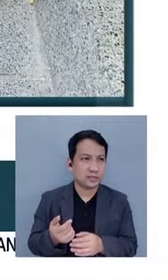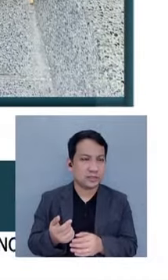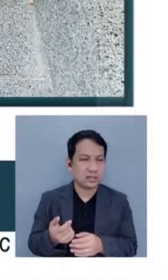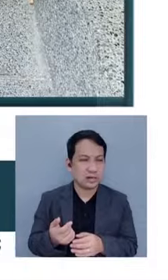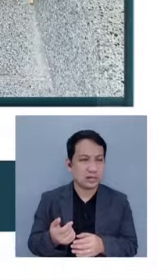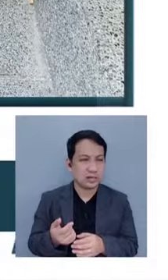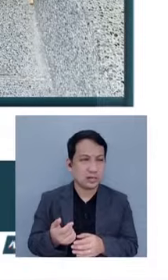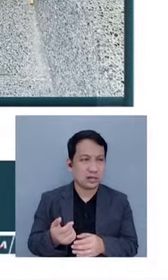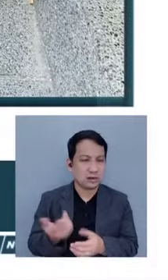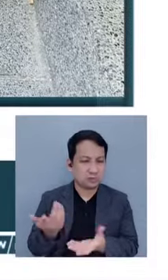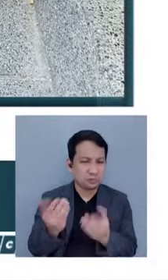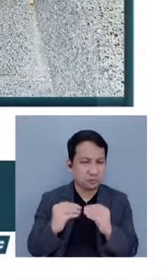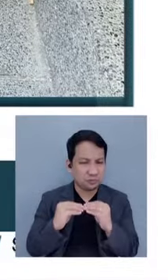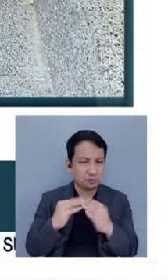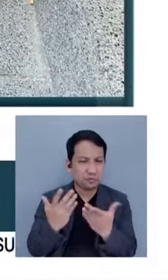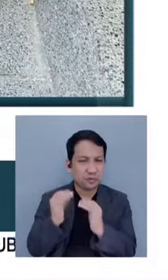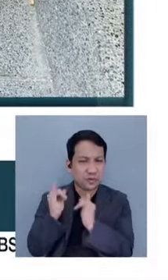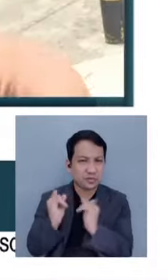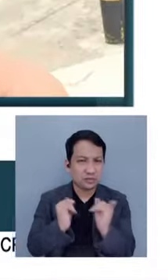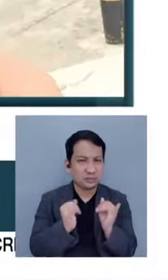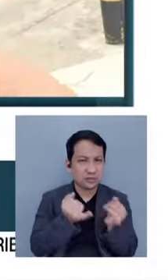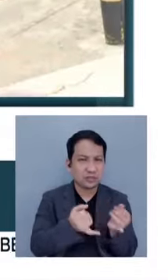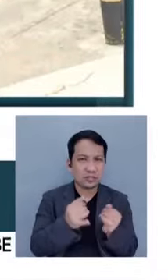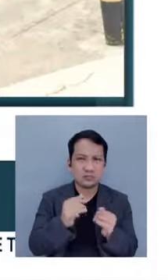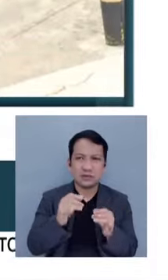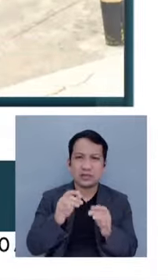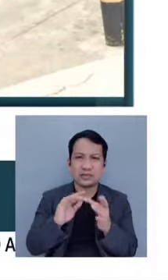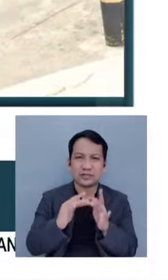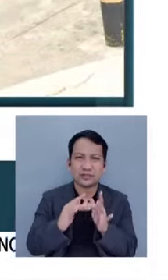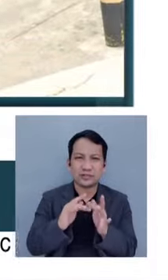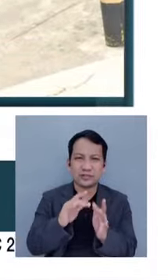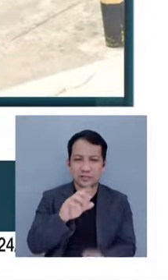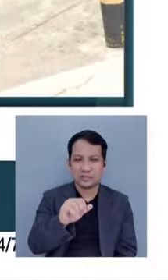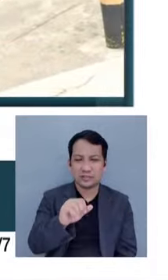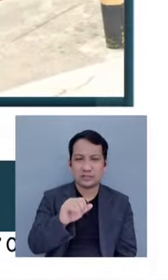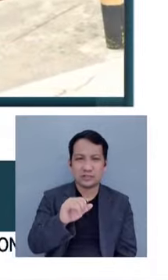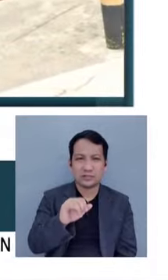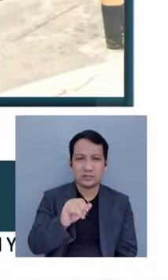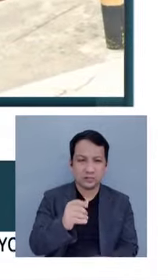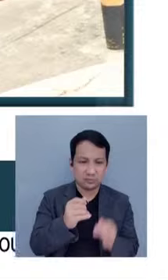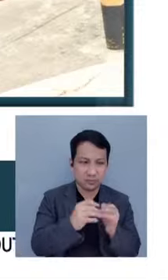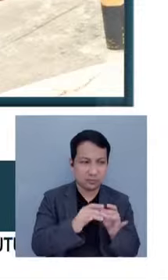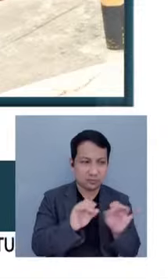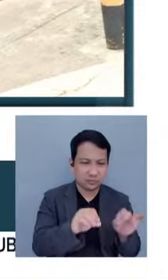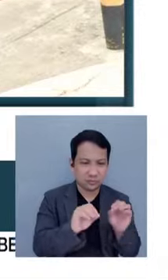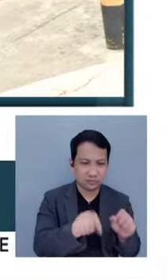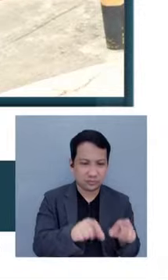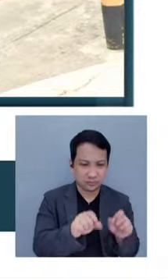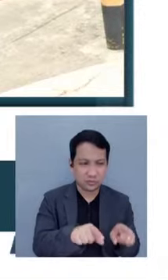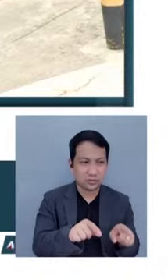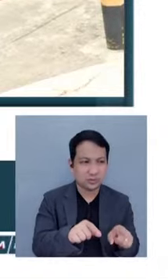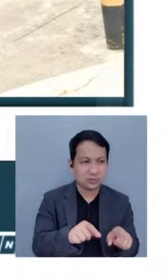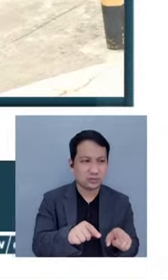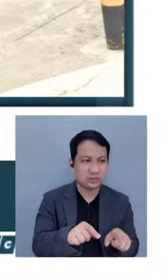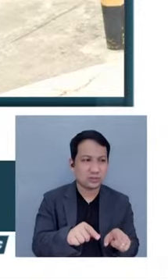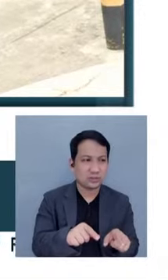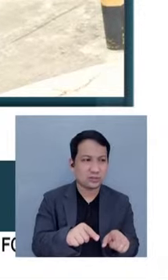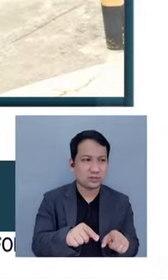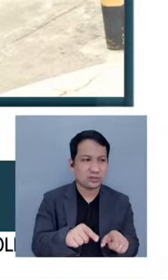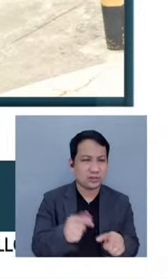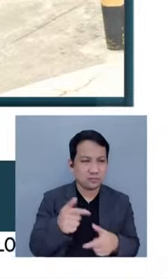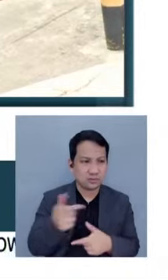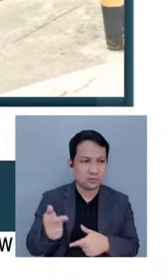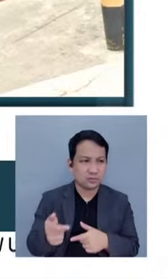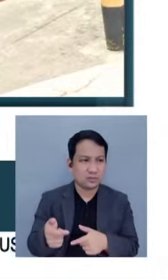pieces of software that they develop, they sell it so that they can try out if it is effective. But actually,